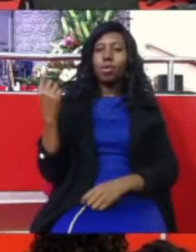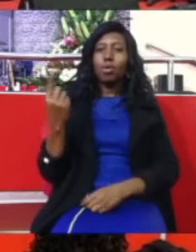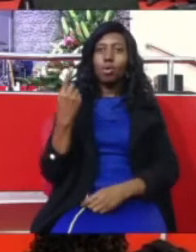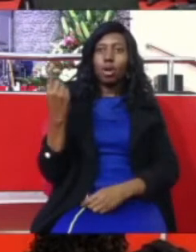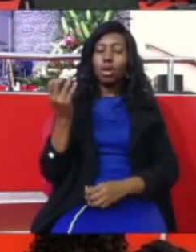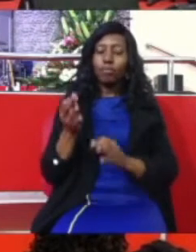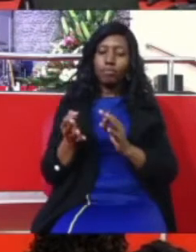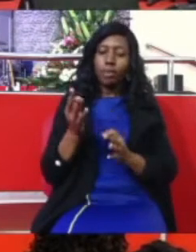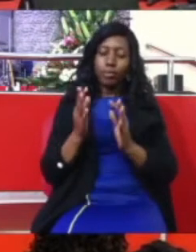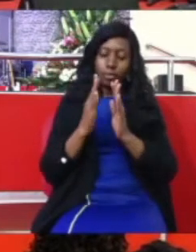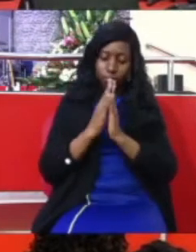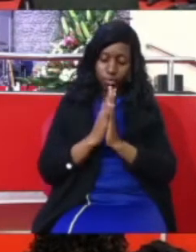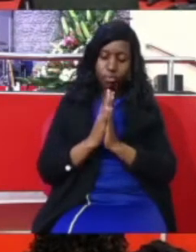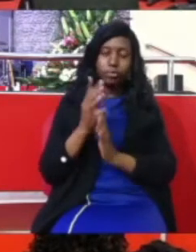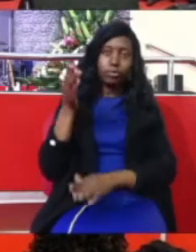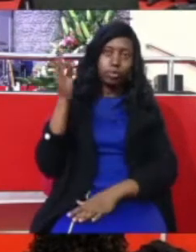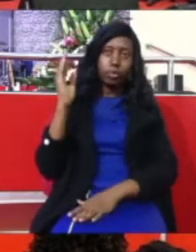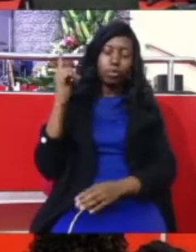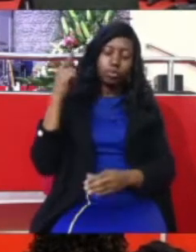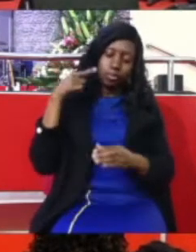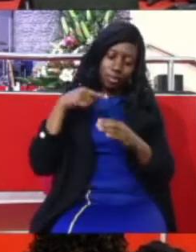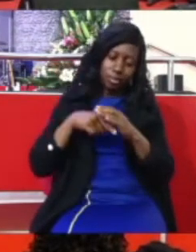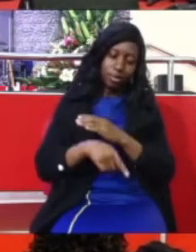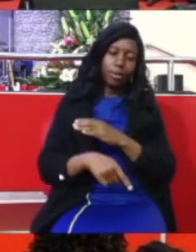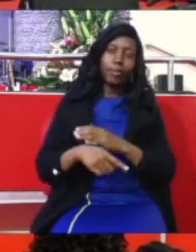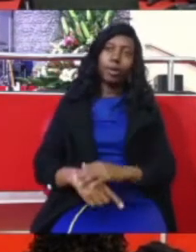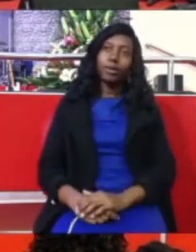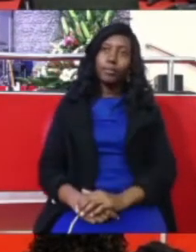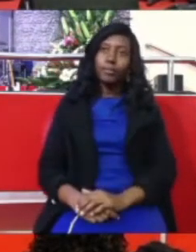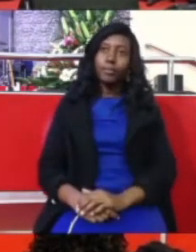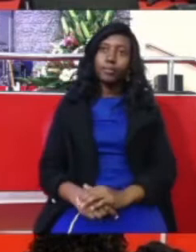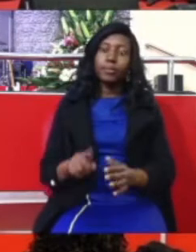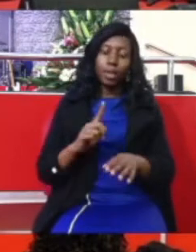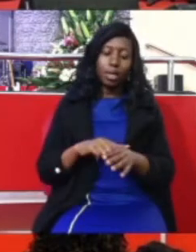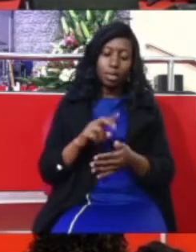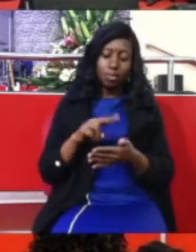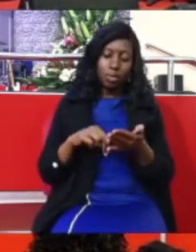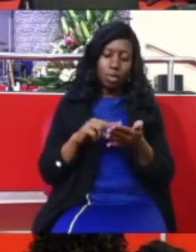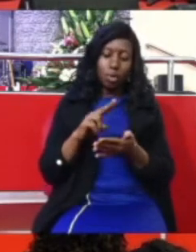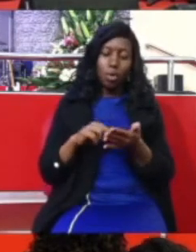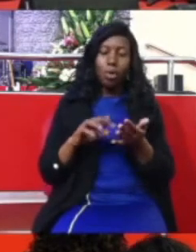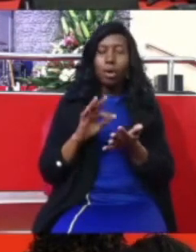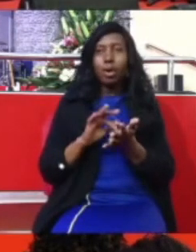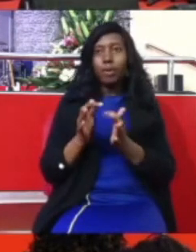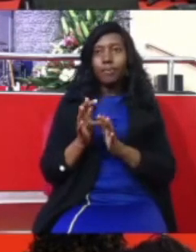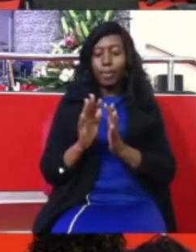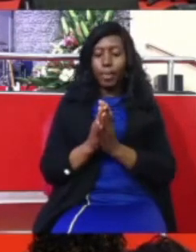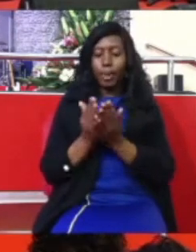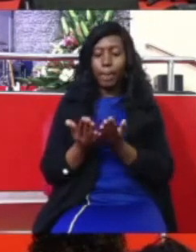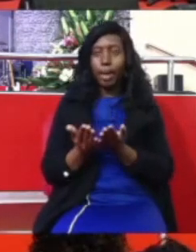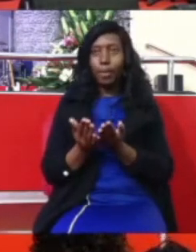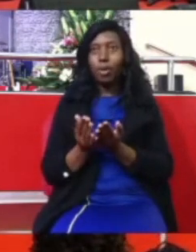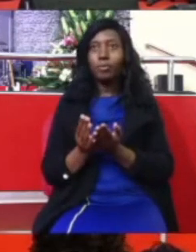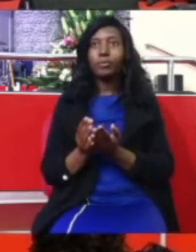waters. That is the only place. When you read the Bible in the book of Ezekiel, chapter 47, you can read it at your own